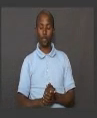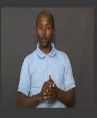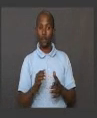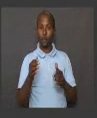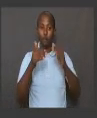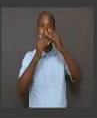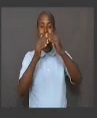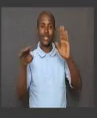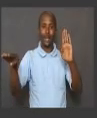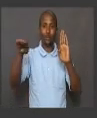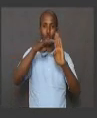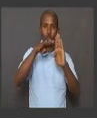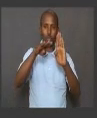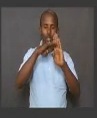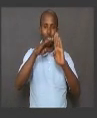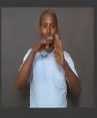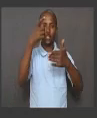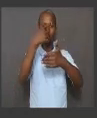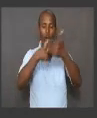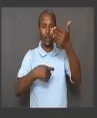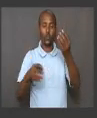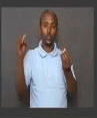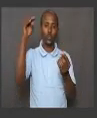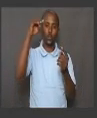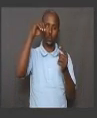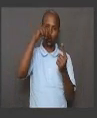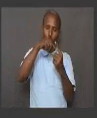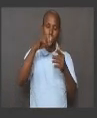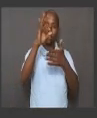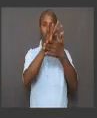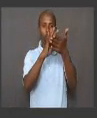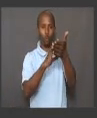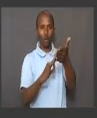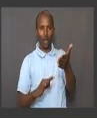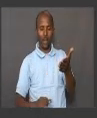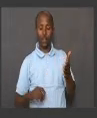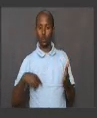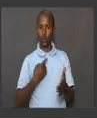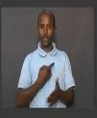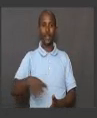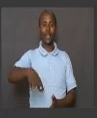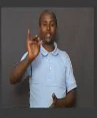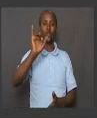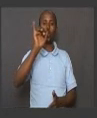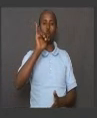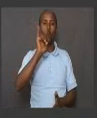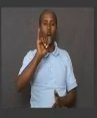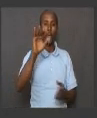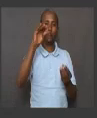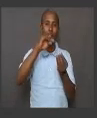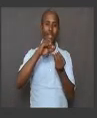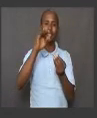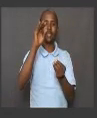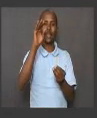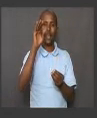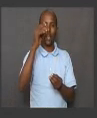By substituting these values into the formula, we get y plus